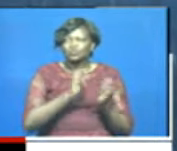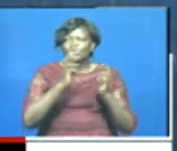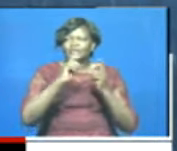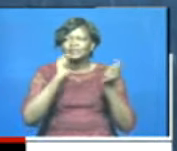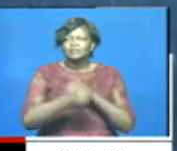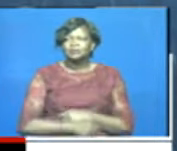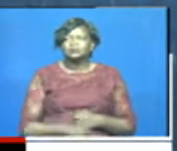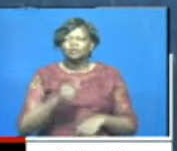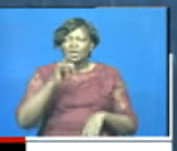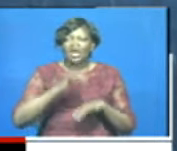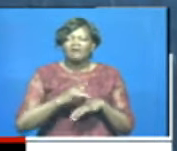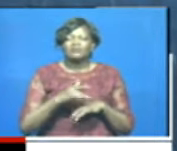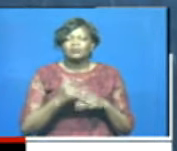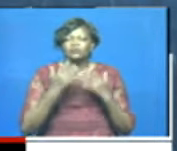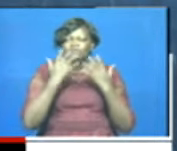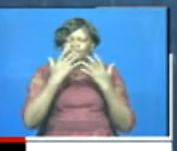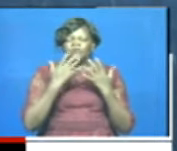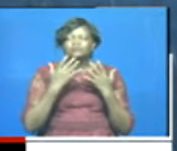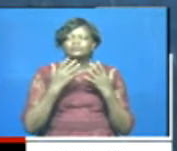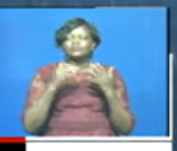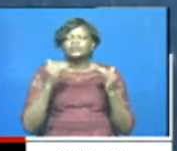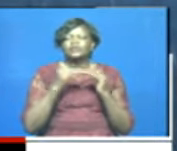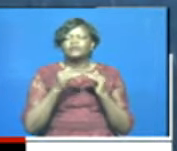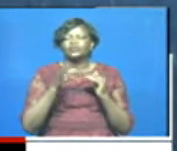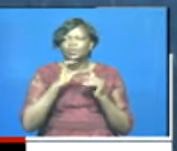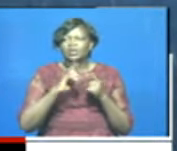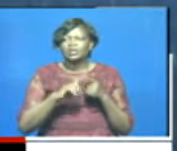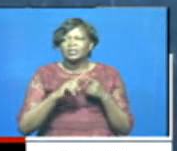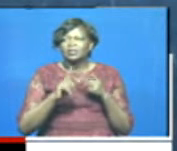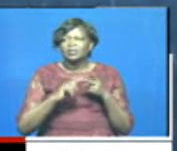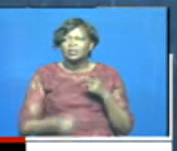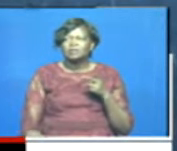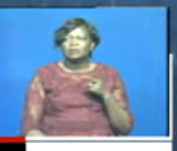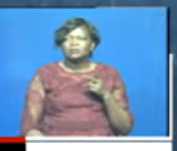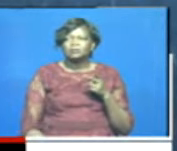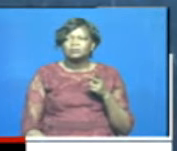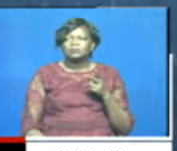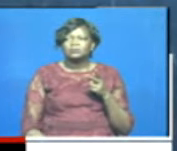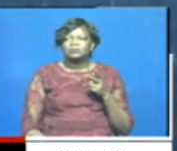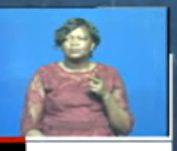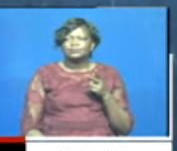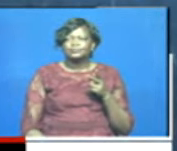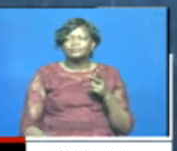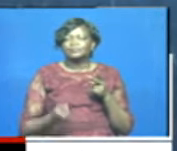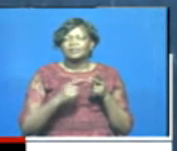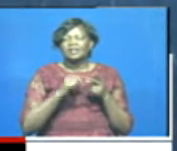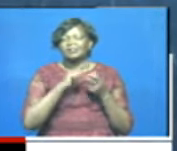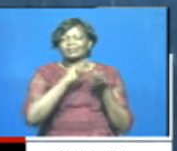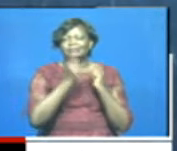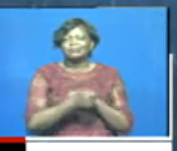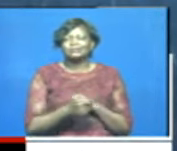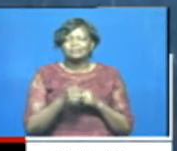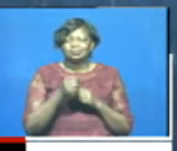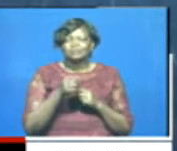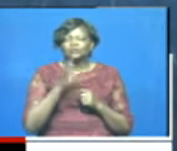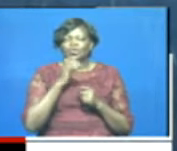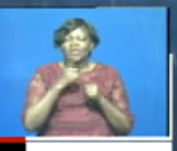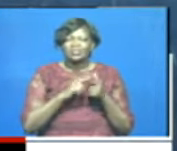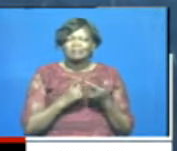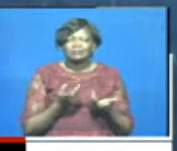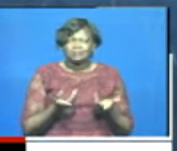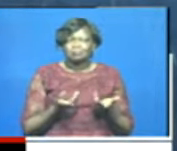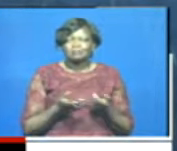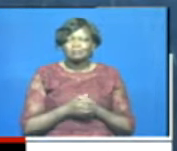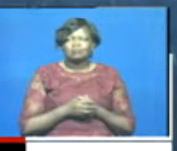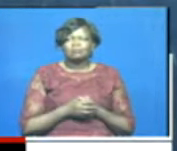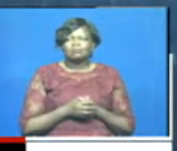oxygen levels in water. It will even affect the salinity changes in water. And of course,